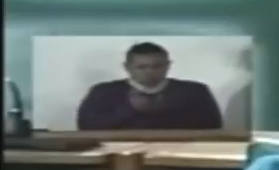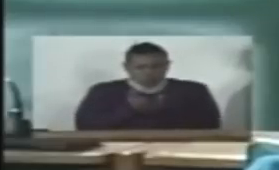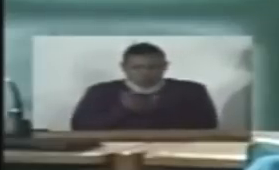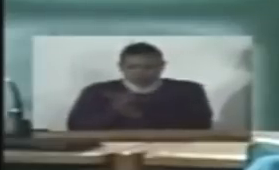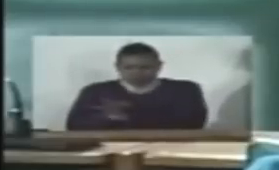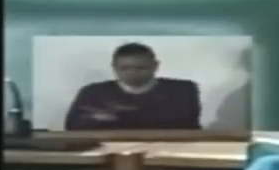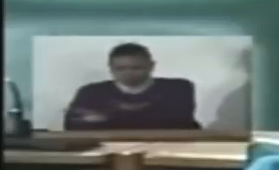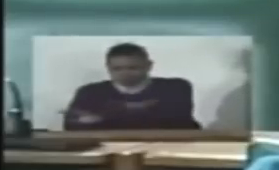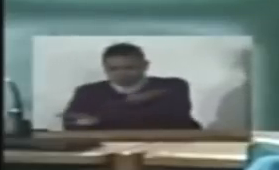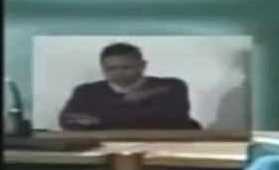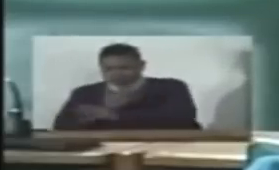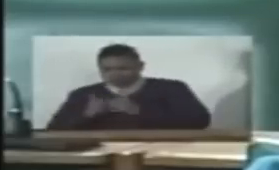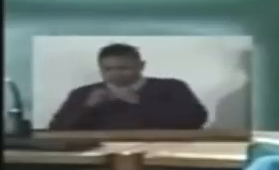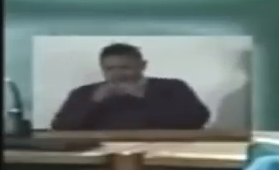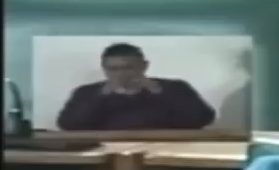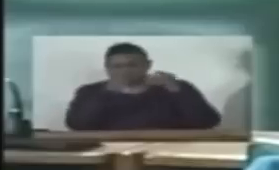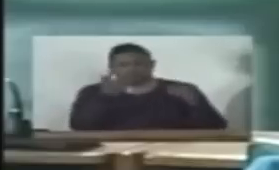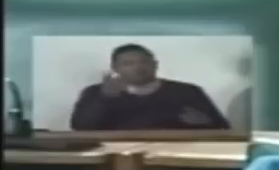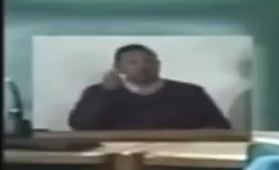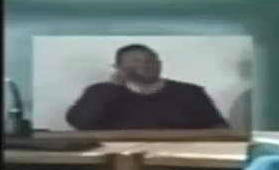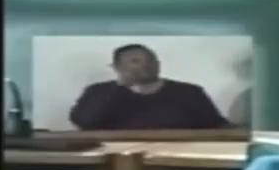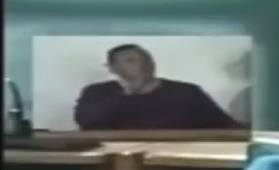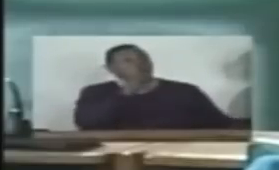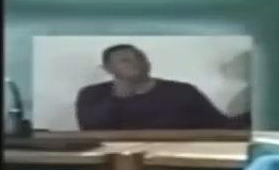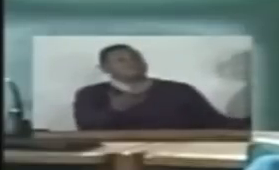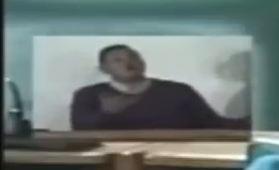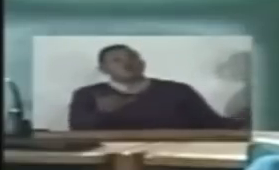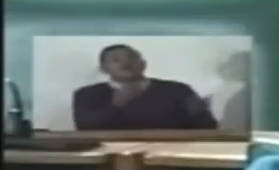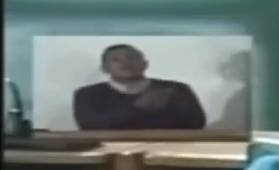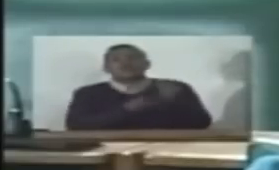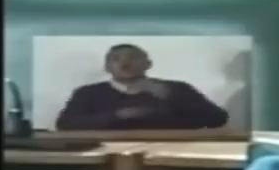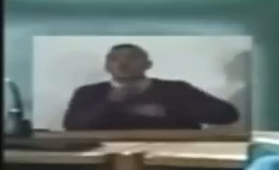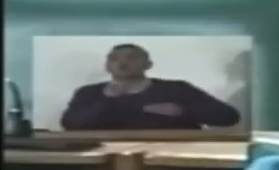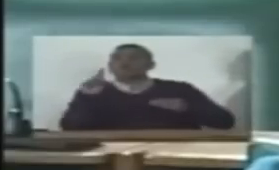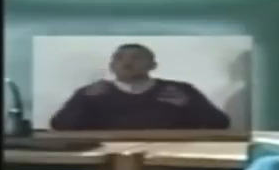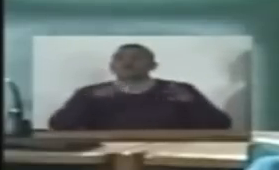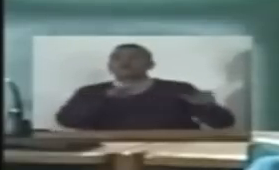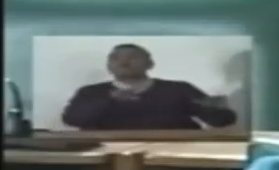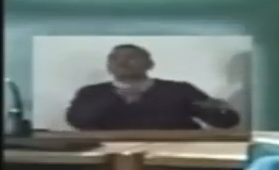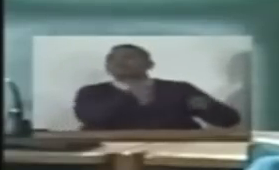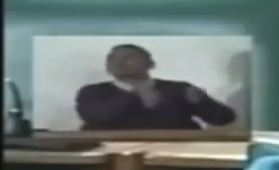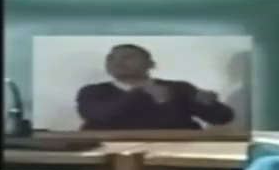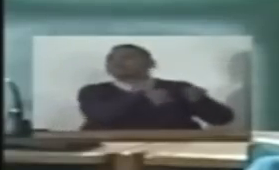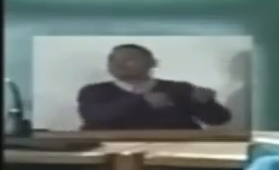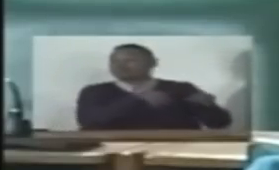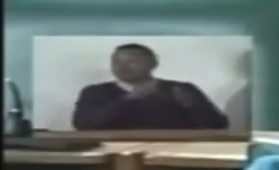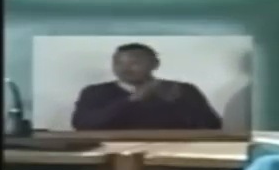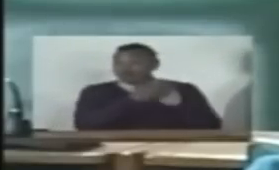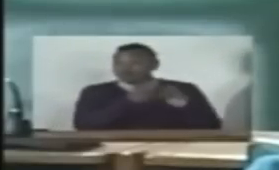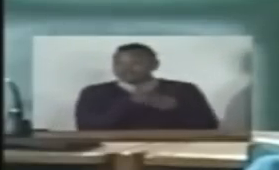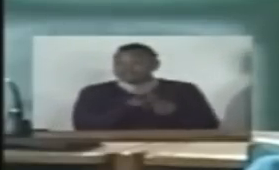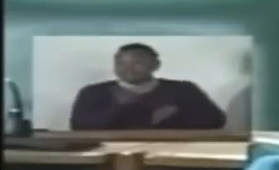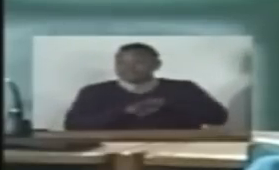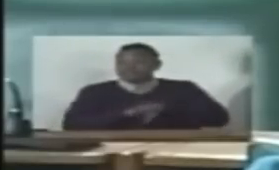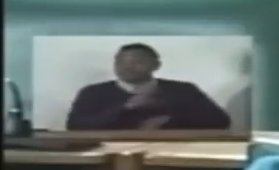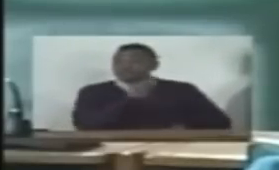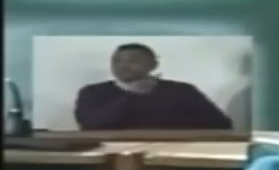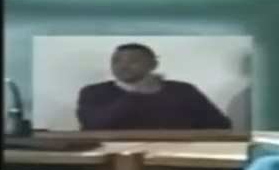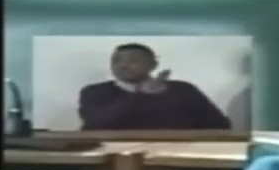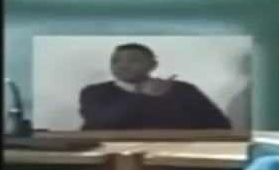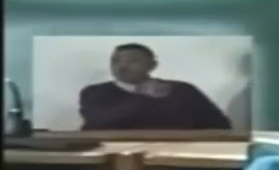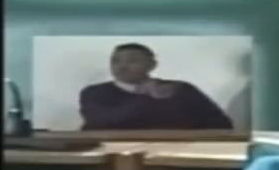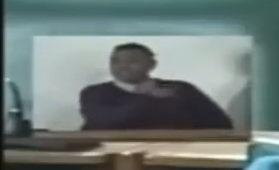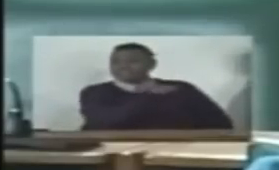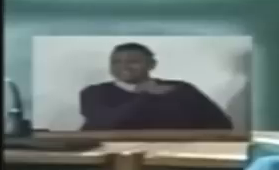the needs of a modern economy in which the investment community has increased its use of the trust as a vehicle